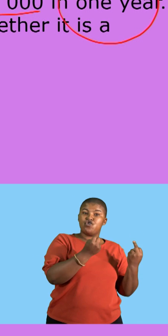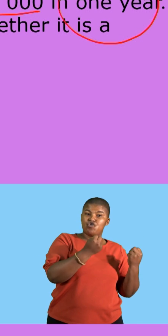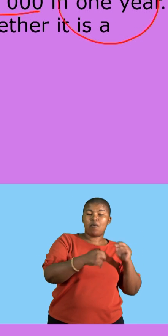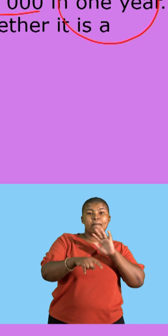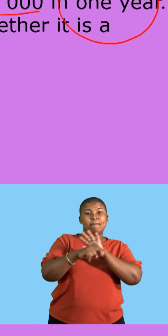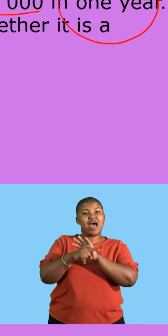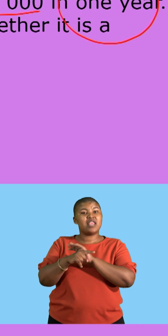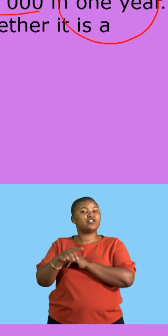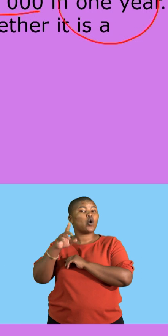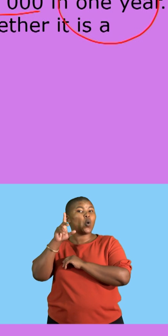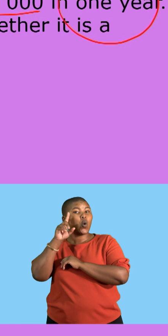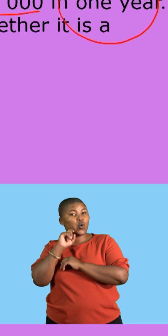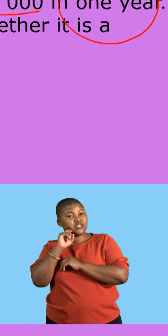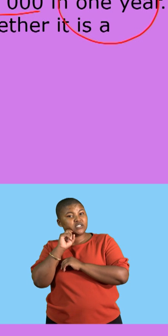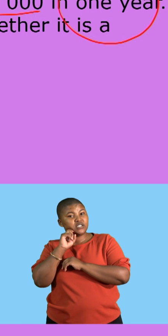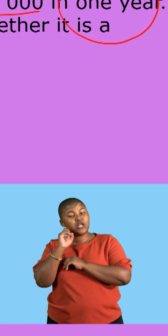minus old